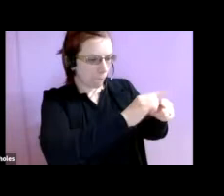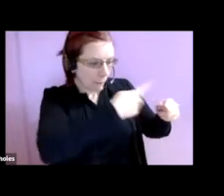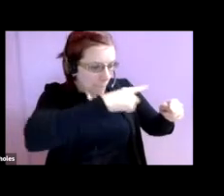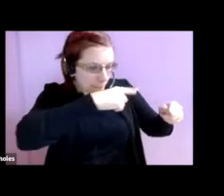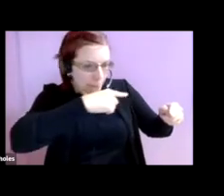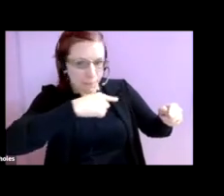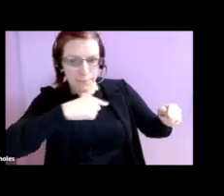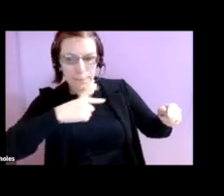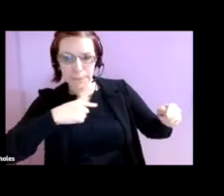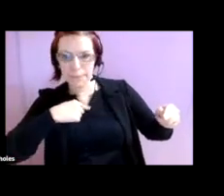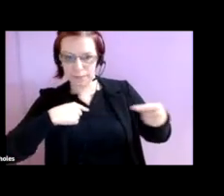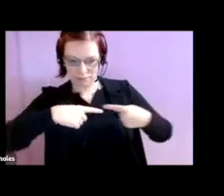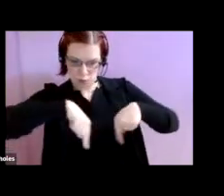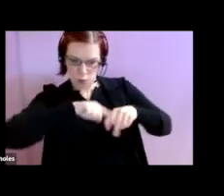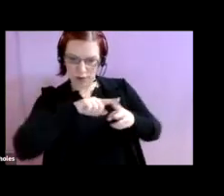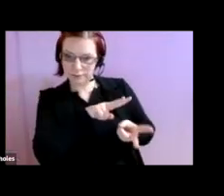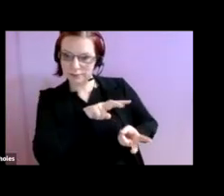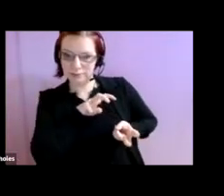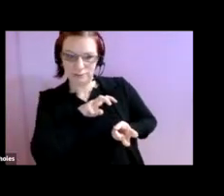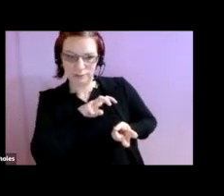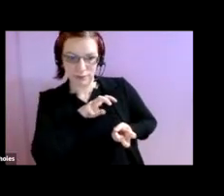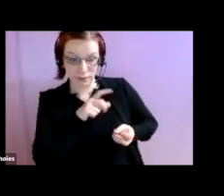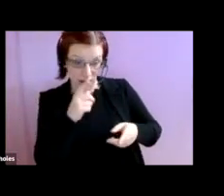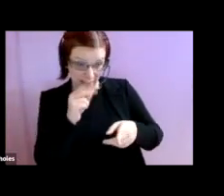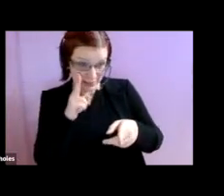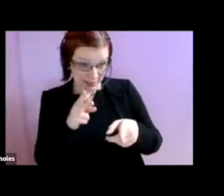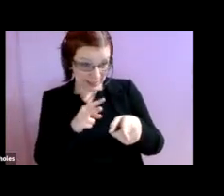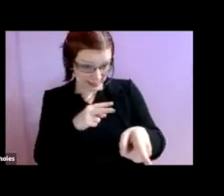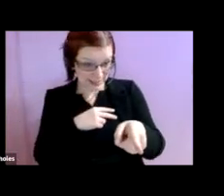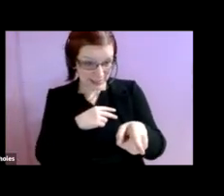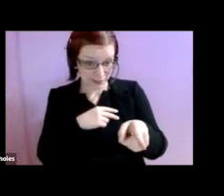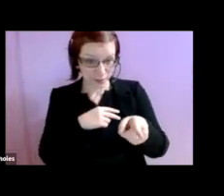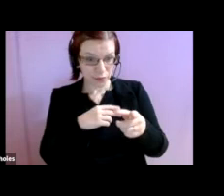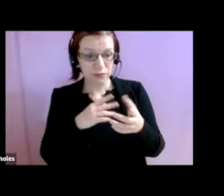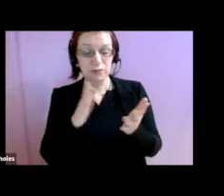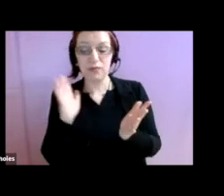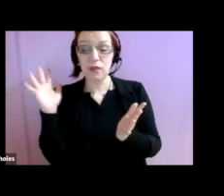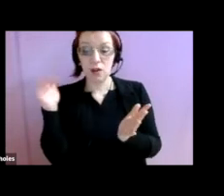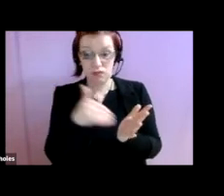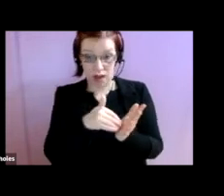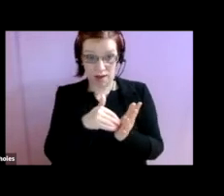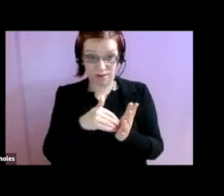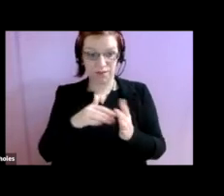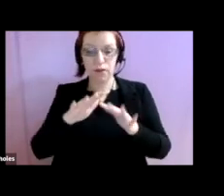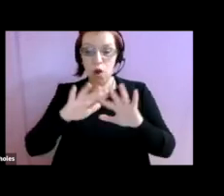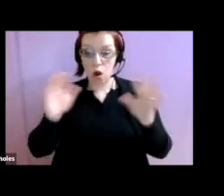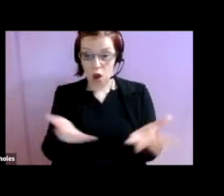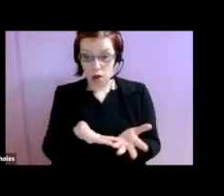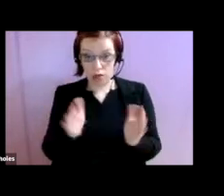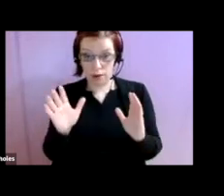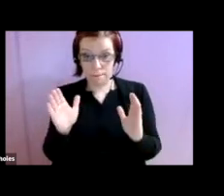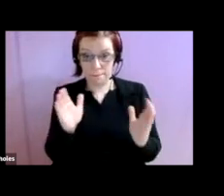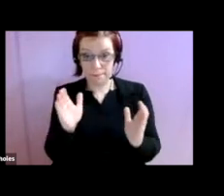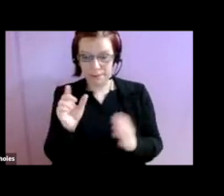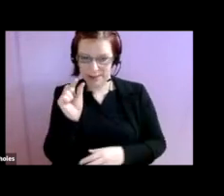see here this little animation showing that gravitational wave signal arriving, causing Earth to wobble slightly. You will notice that the